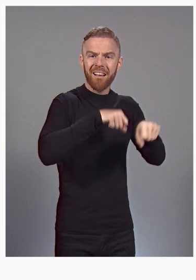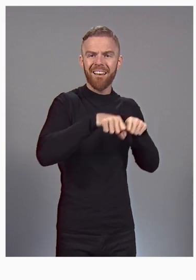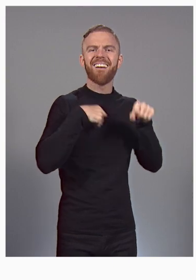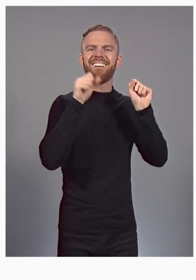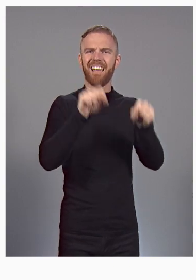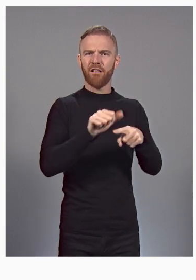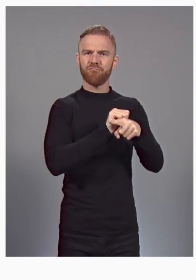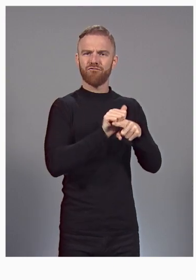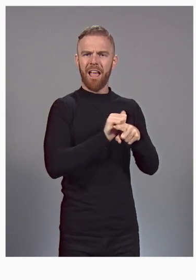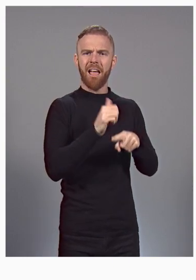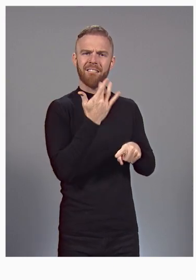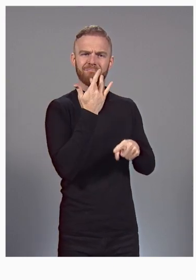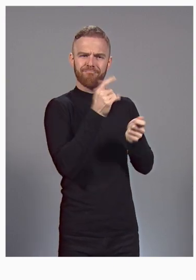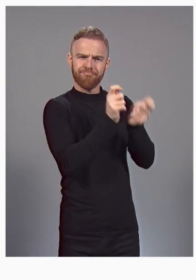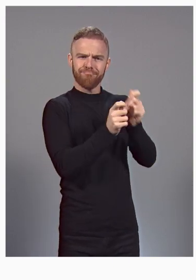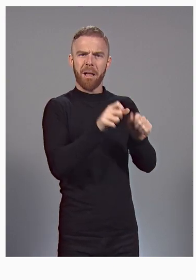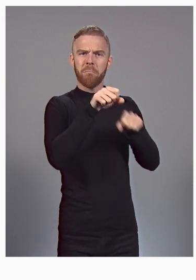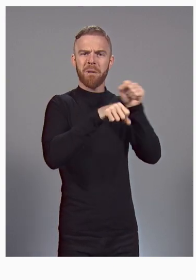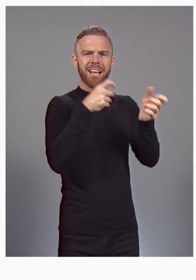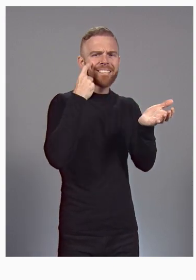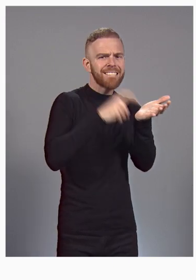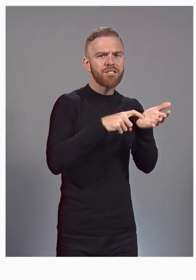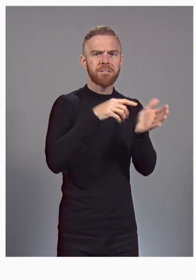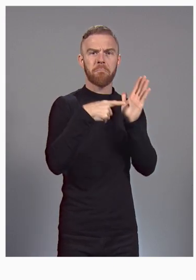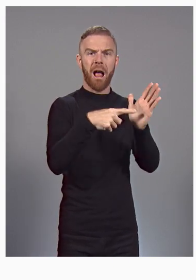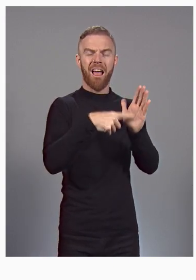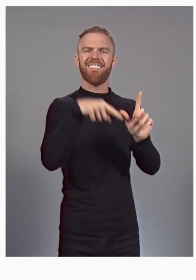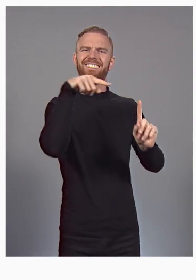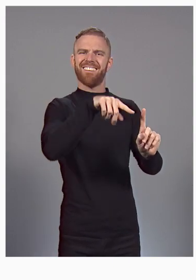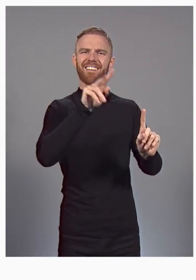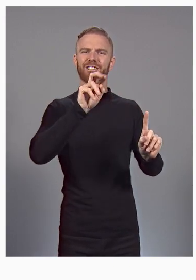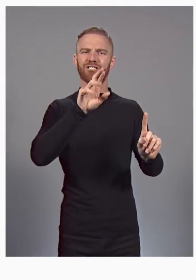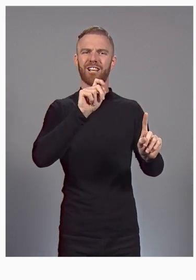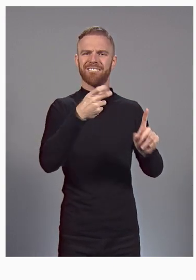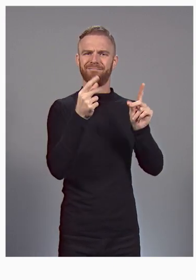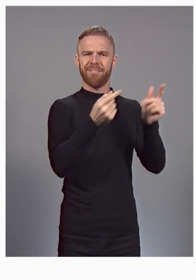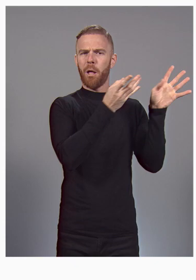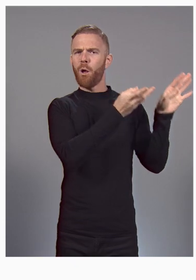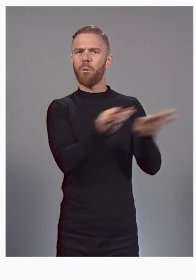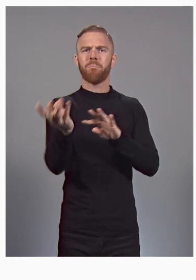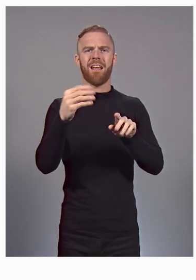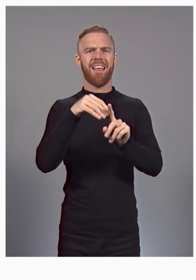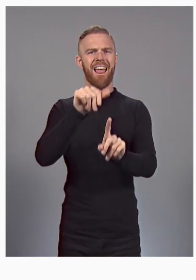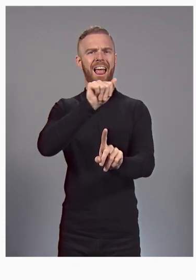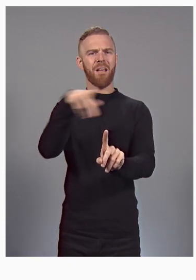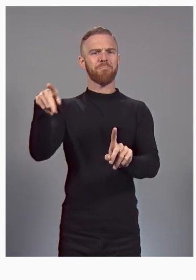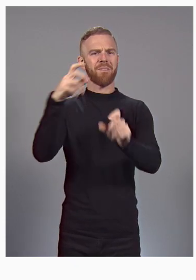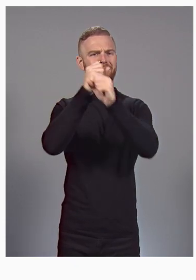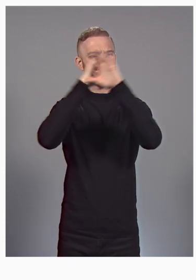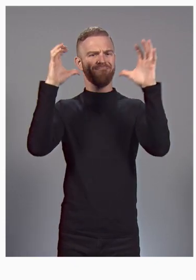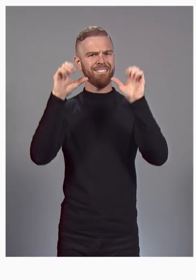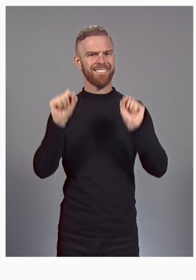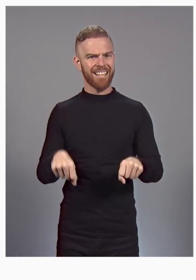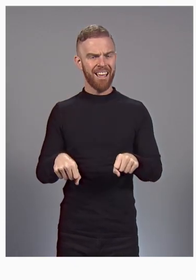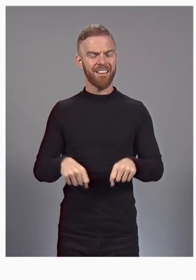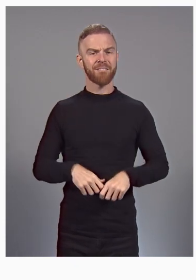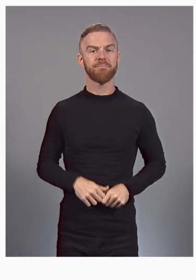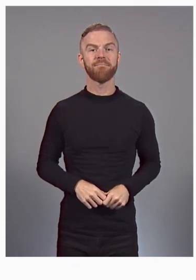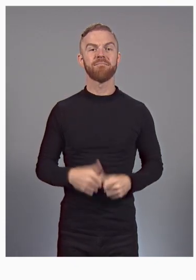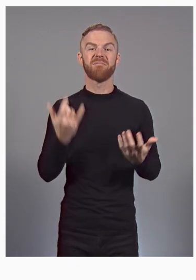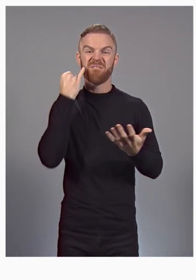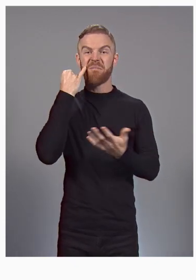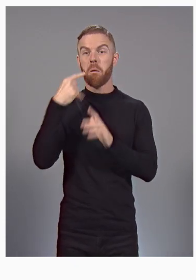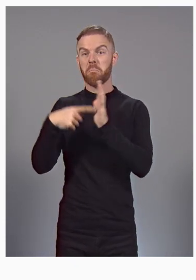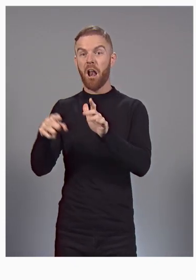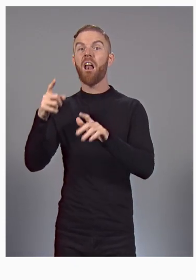bicycle detection model in Vertex AI and easily import it into my computer vision application. Basically, if the model works in